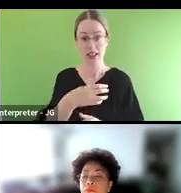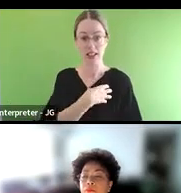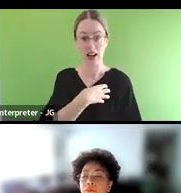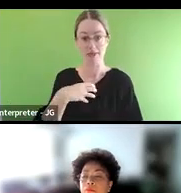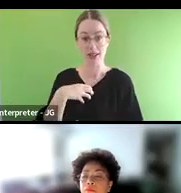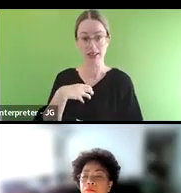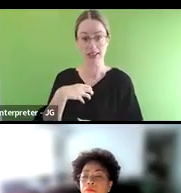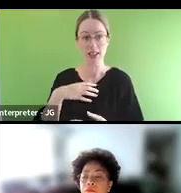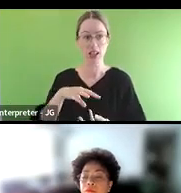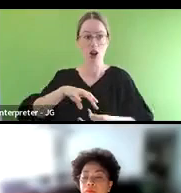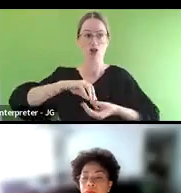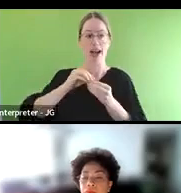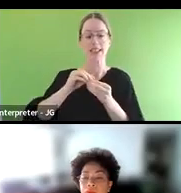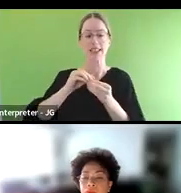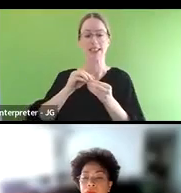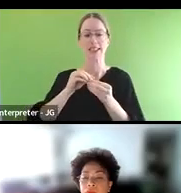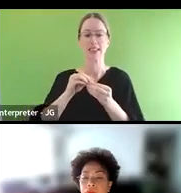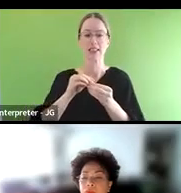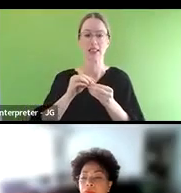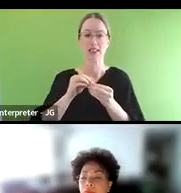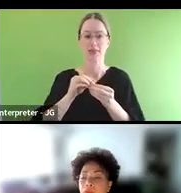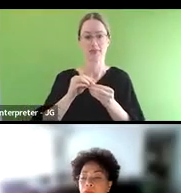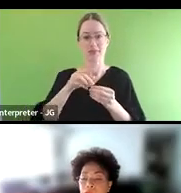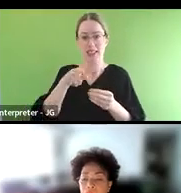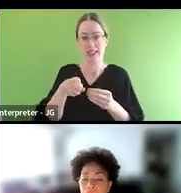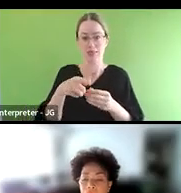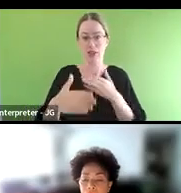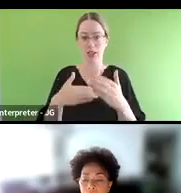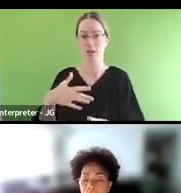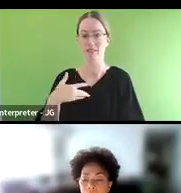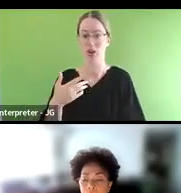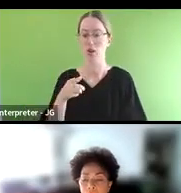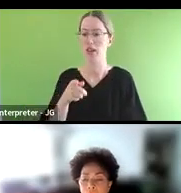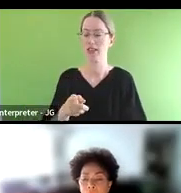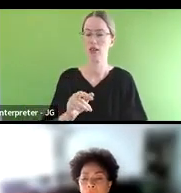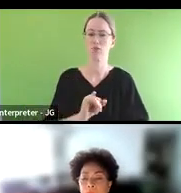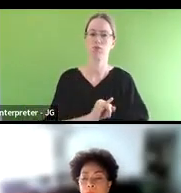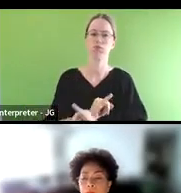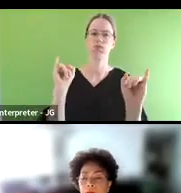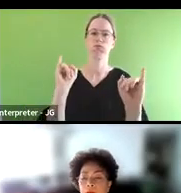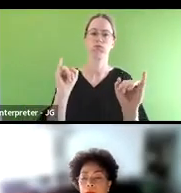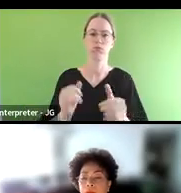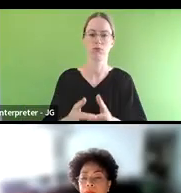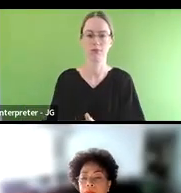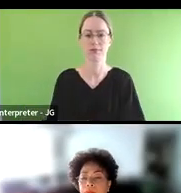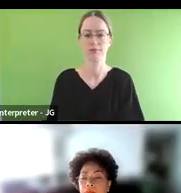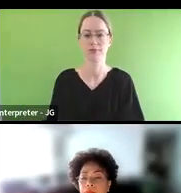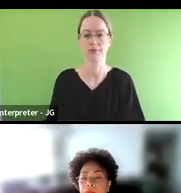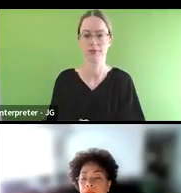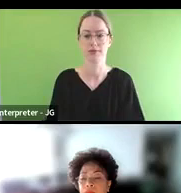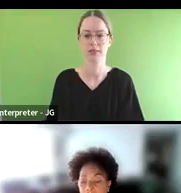and creates the mechanisms for this to happen. And we think that is abhorrent.